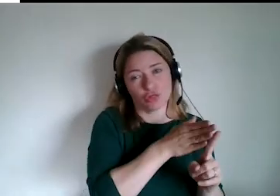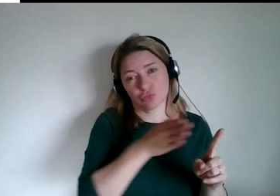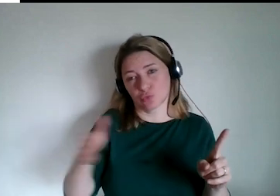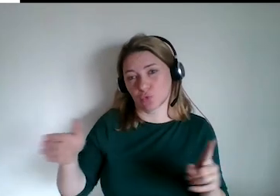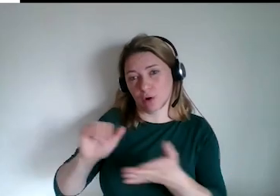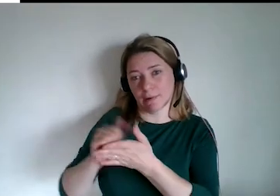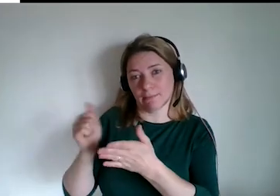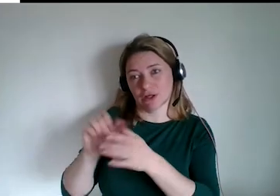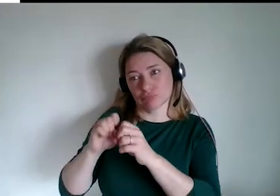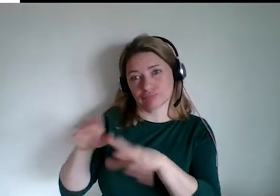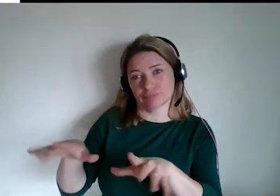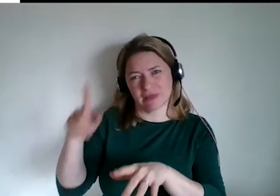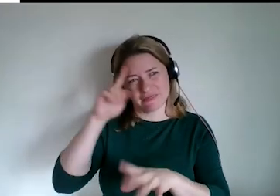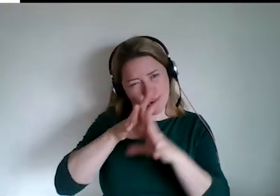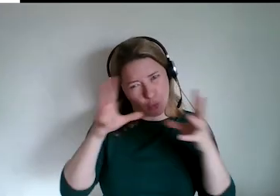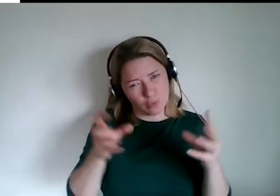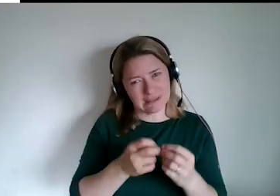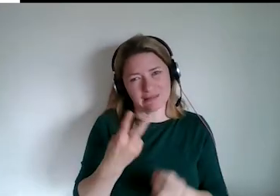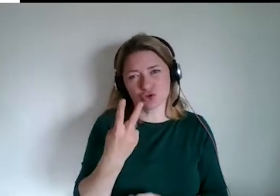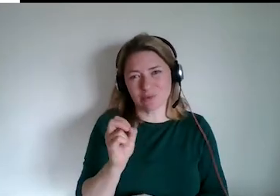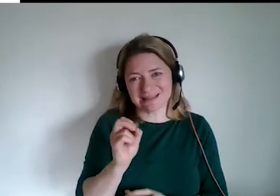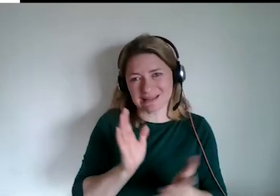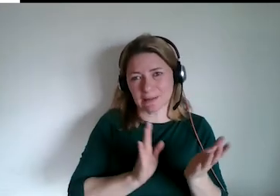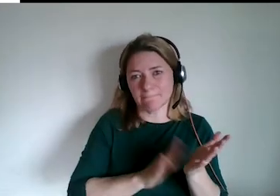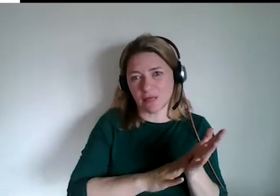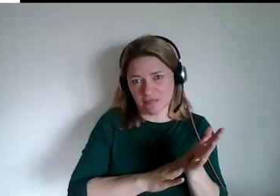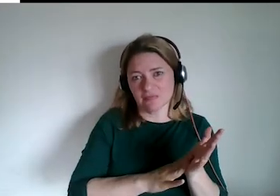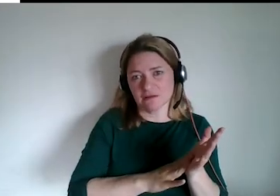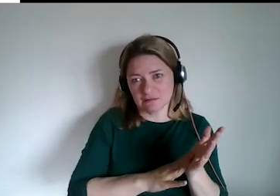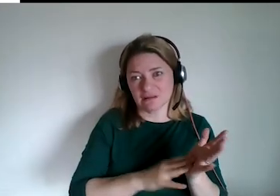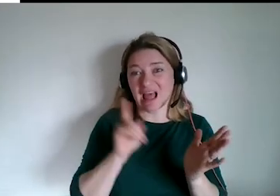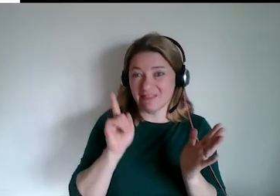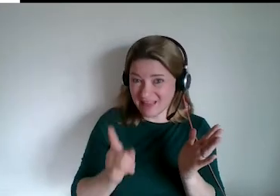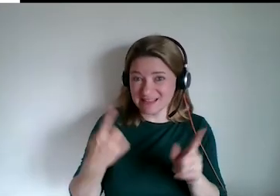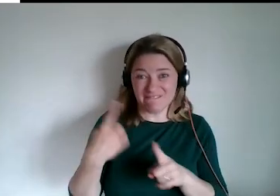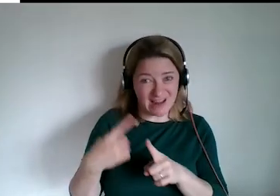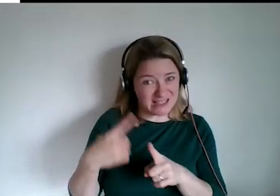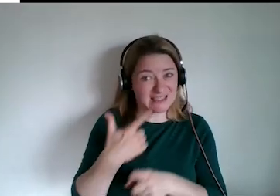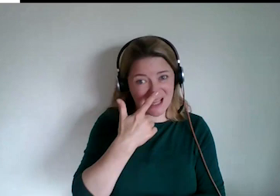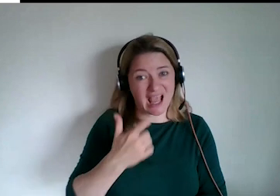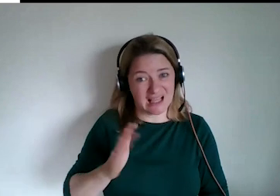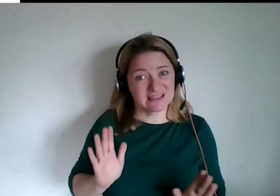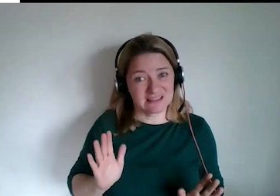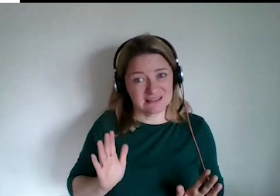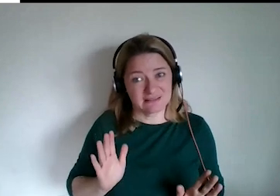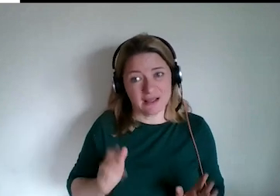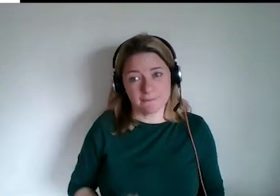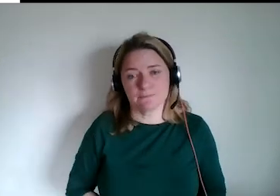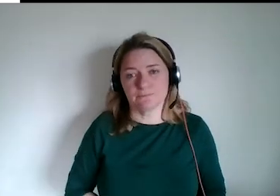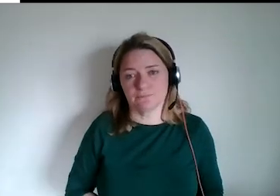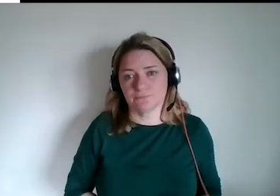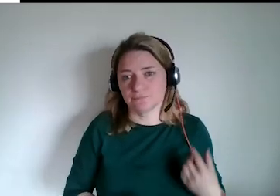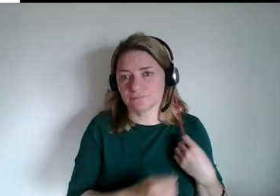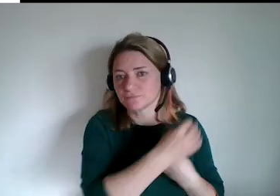was probably somewhere about 20 months. And that is as fast as it gets. And